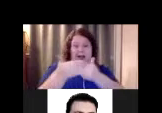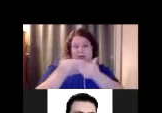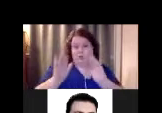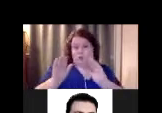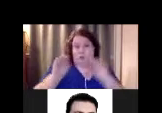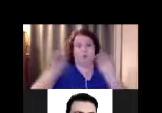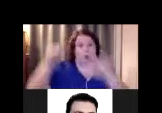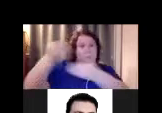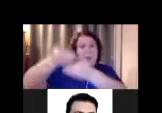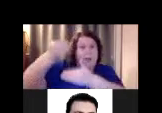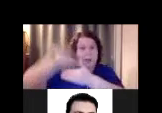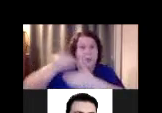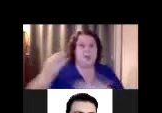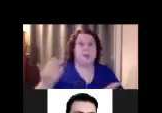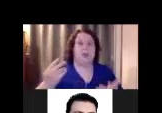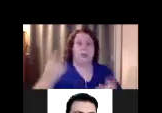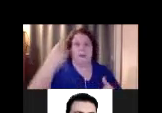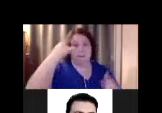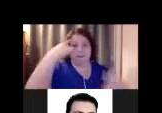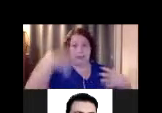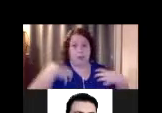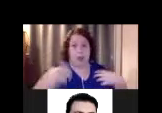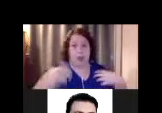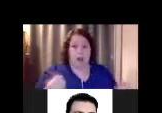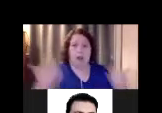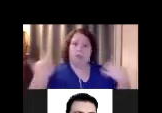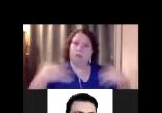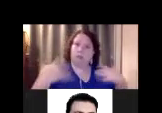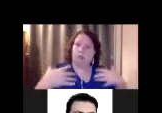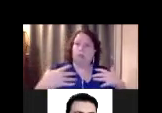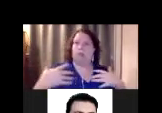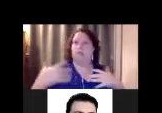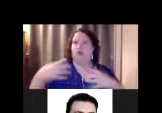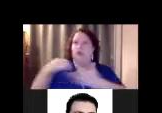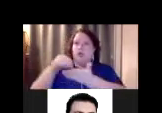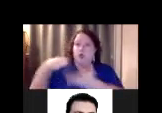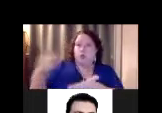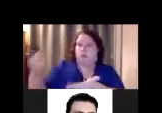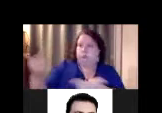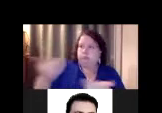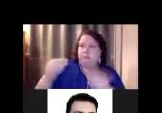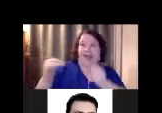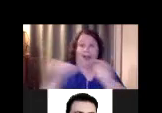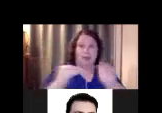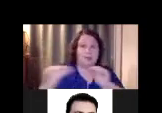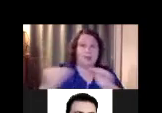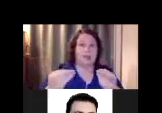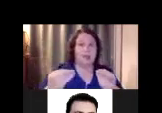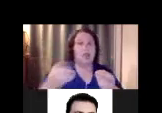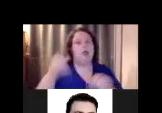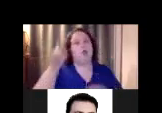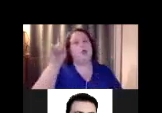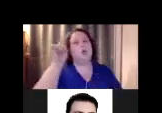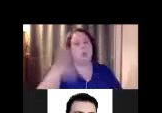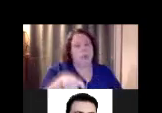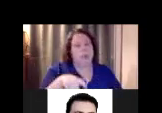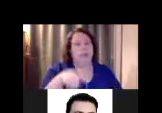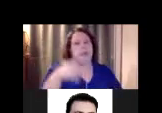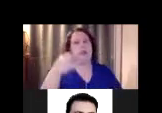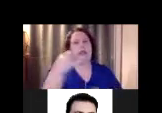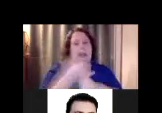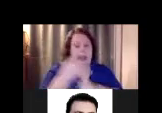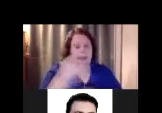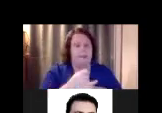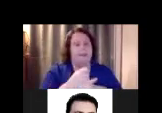talk about mental health, you want to talk about attracting students, you want to talk about equity, having a campus that does that is so important. So I mean, for me, that was